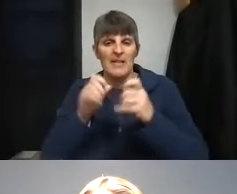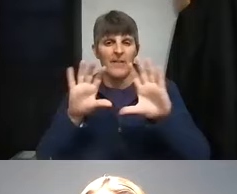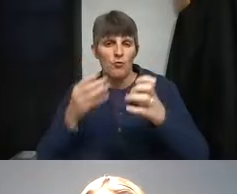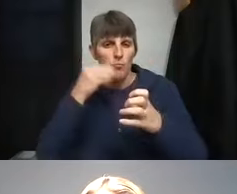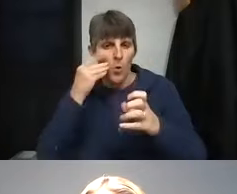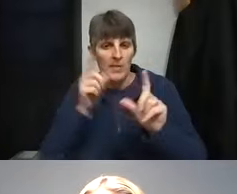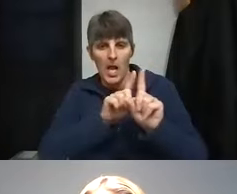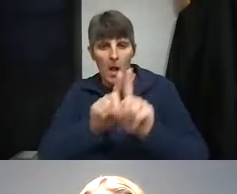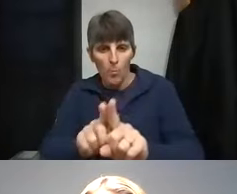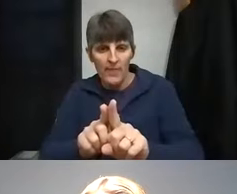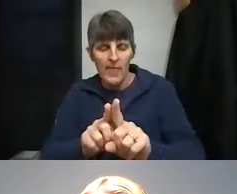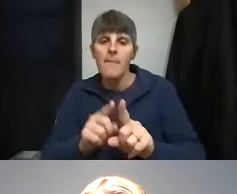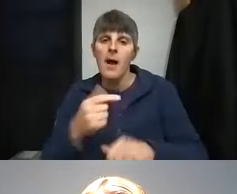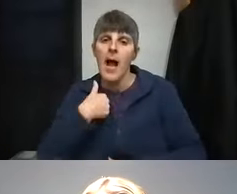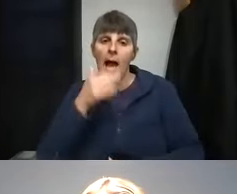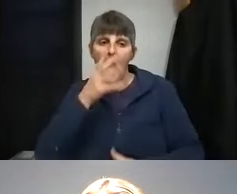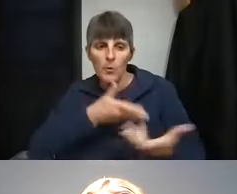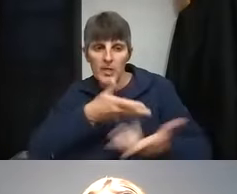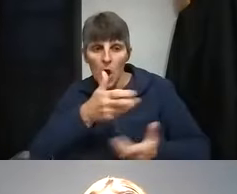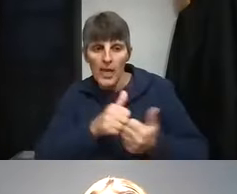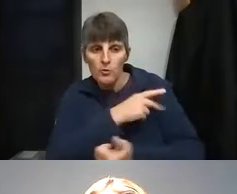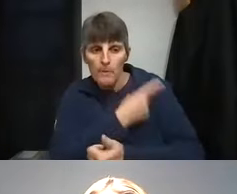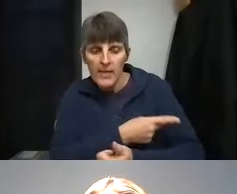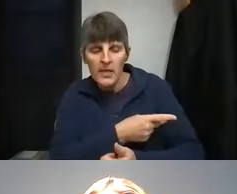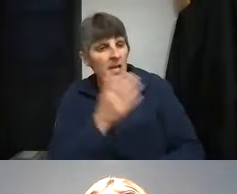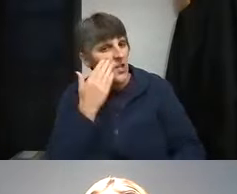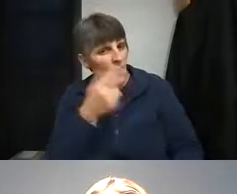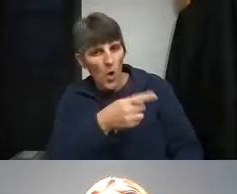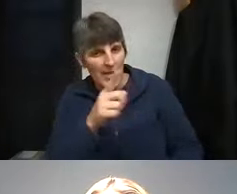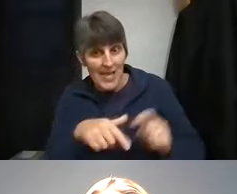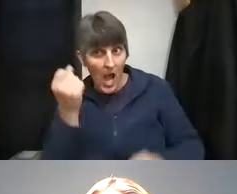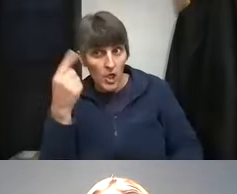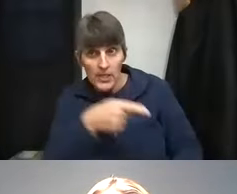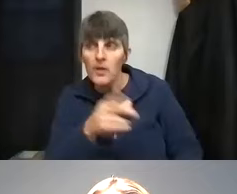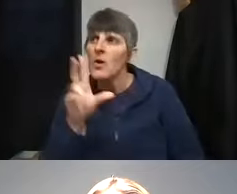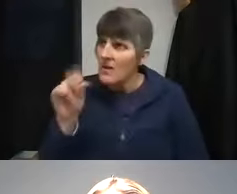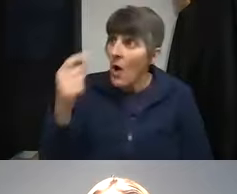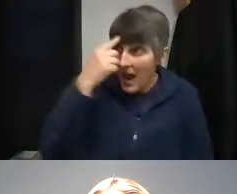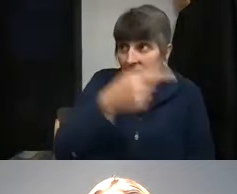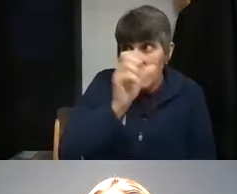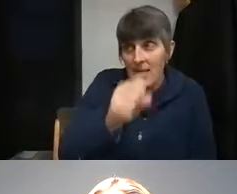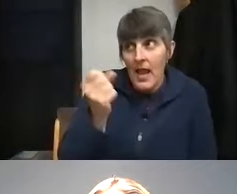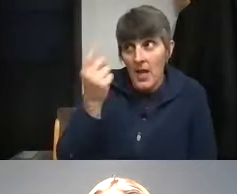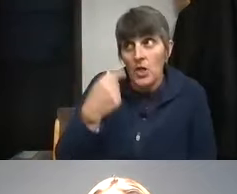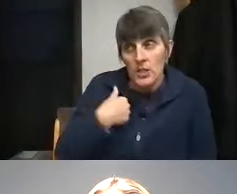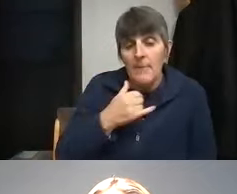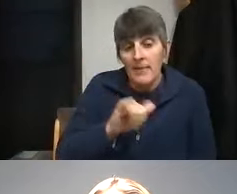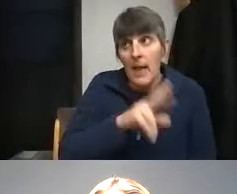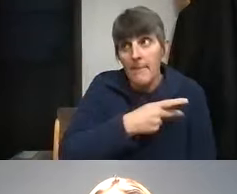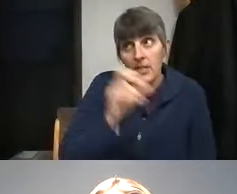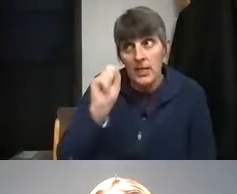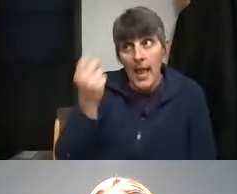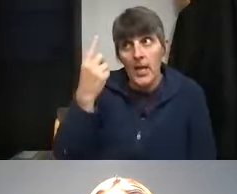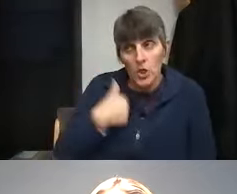like I will be talking to a patient. He can't understand you. No, I think he can understand me. That patient can